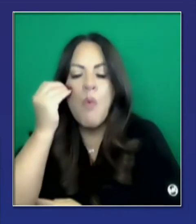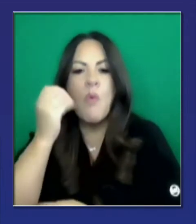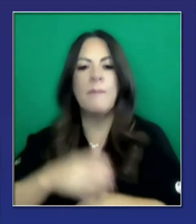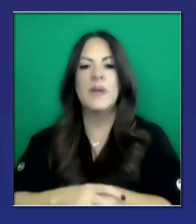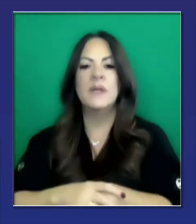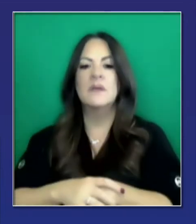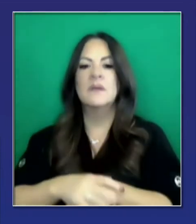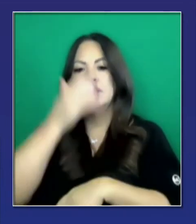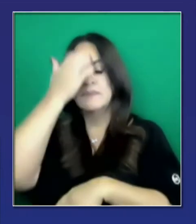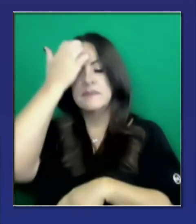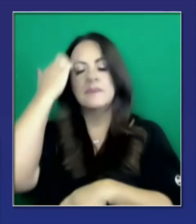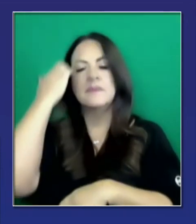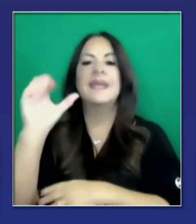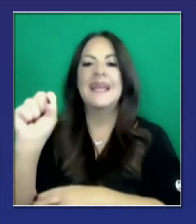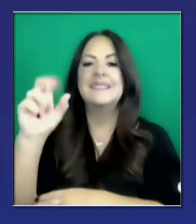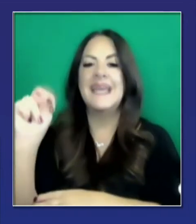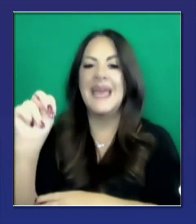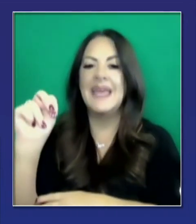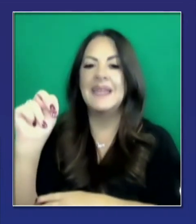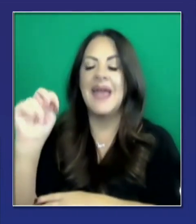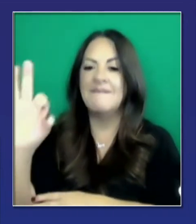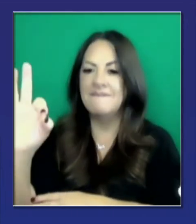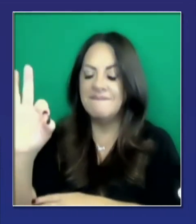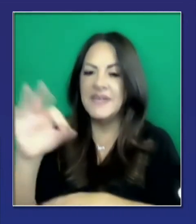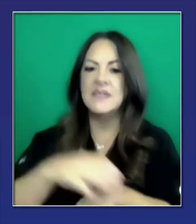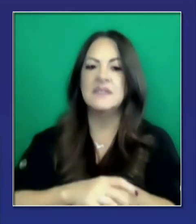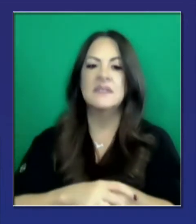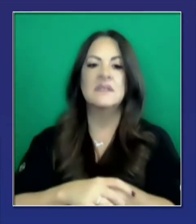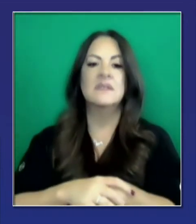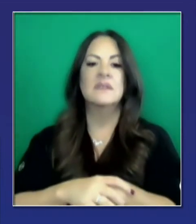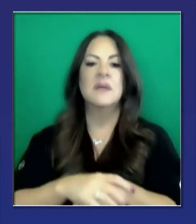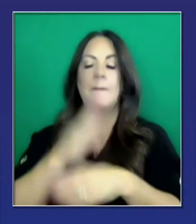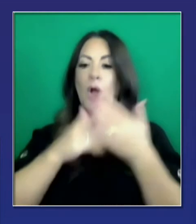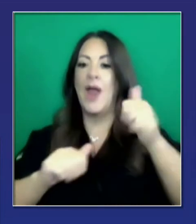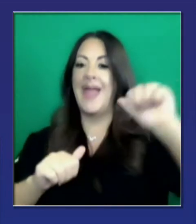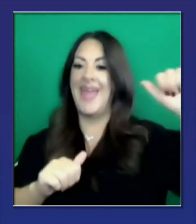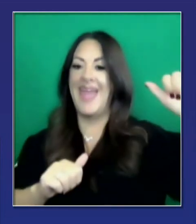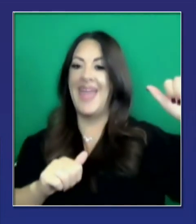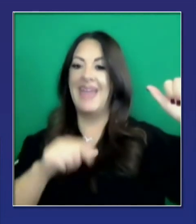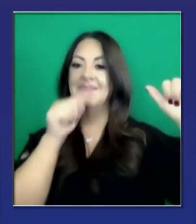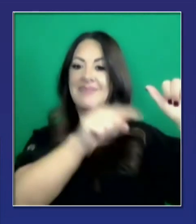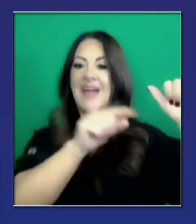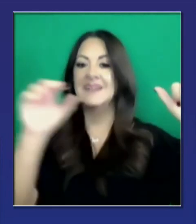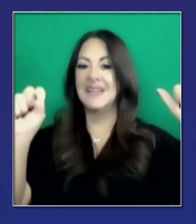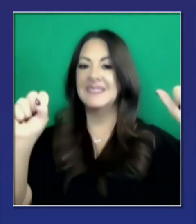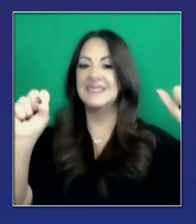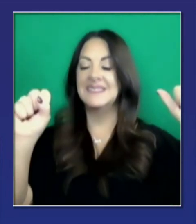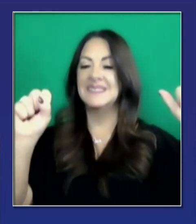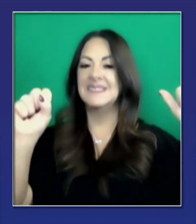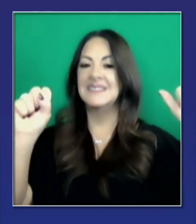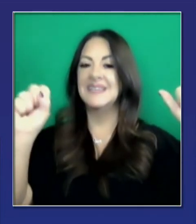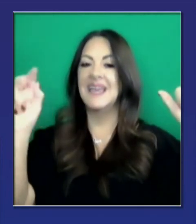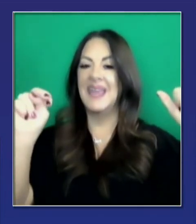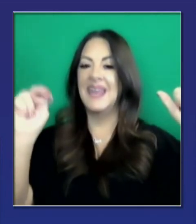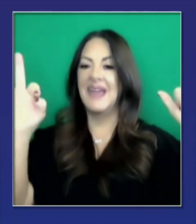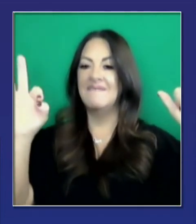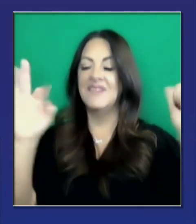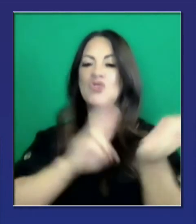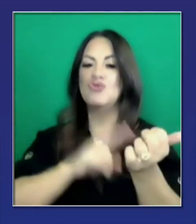nursing facilities as the first cohort of focus. We're going to use the first phase of